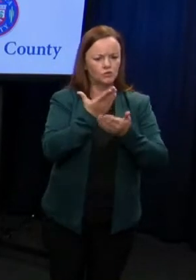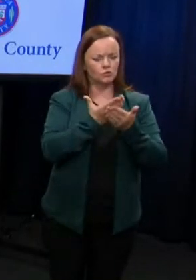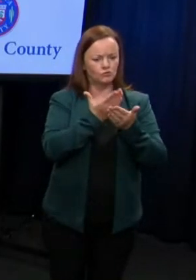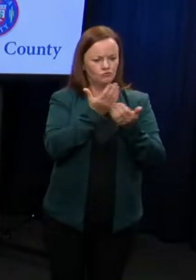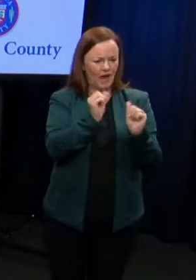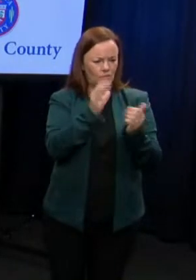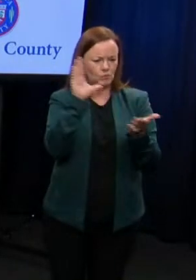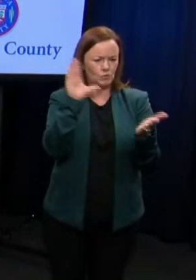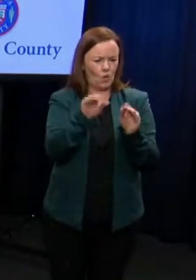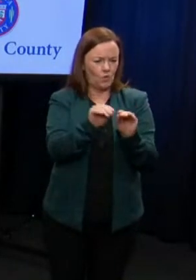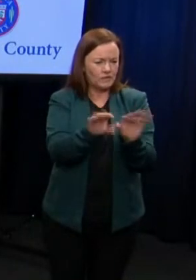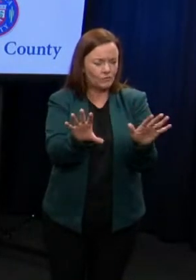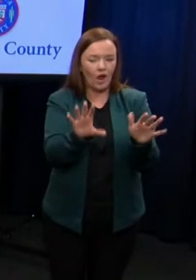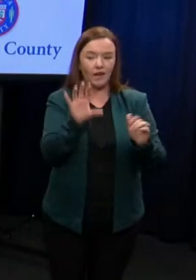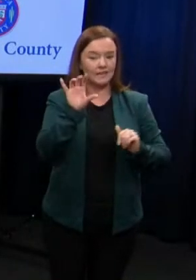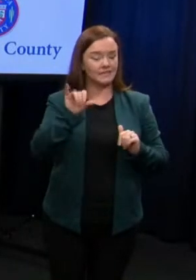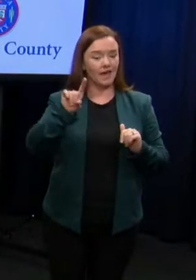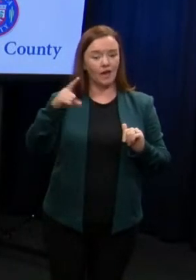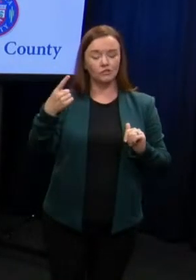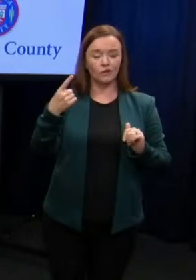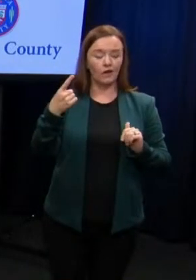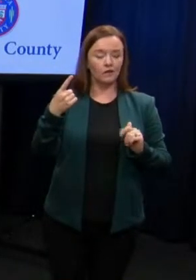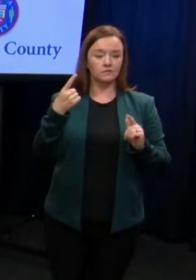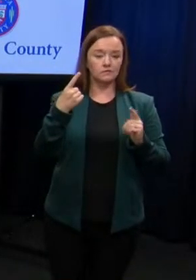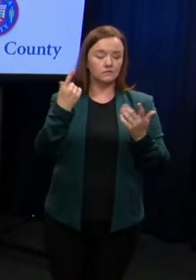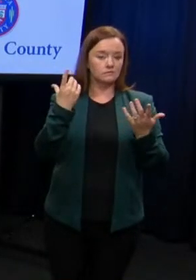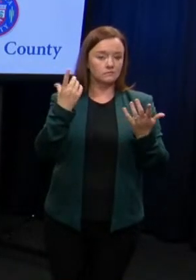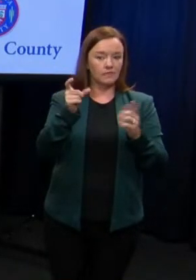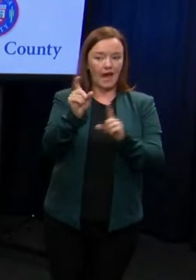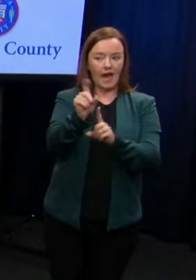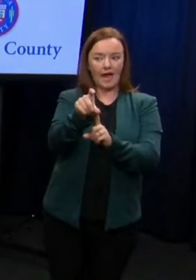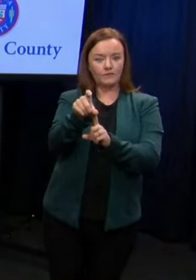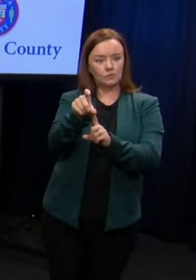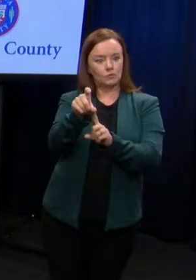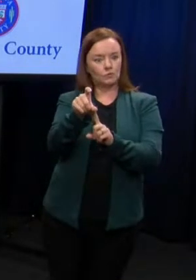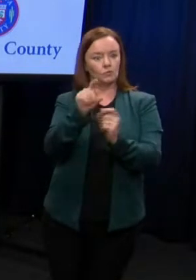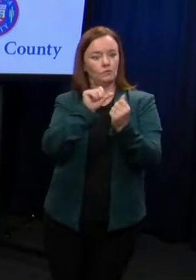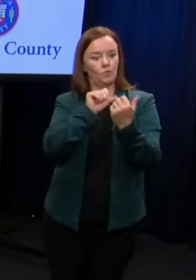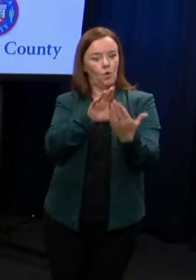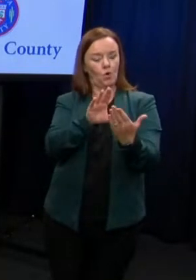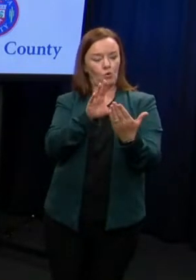Is that just kind of where we have to go from here in order to get out of this?